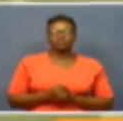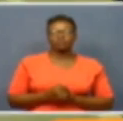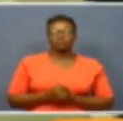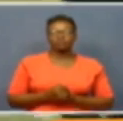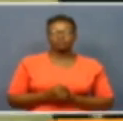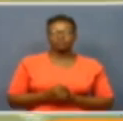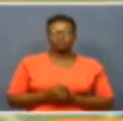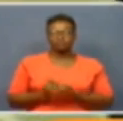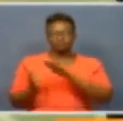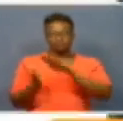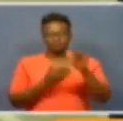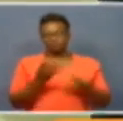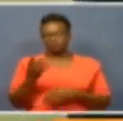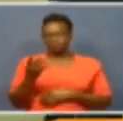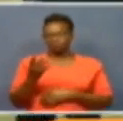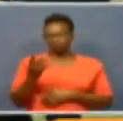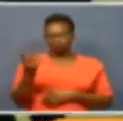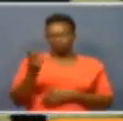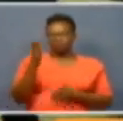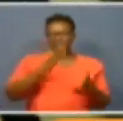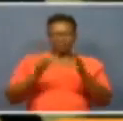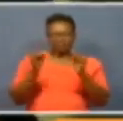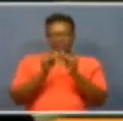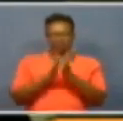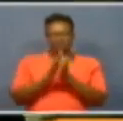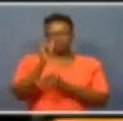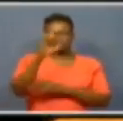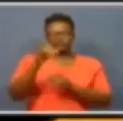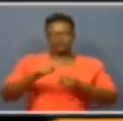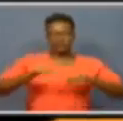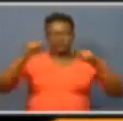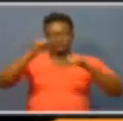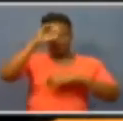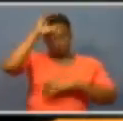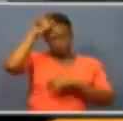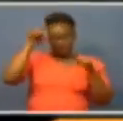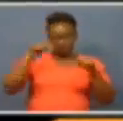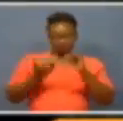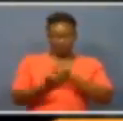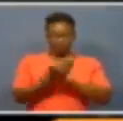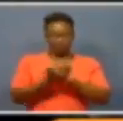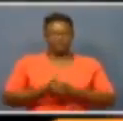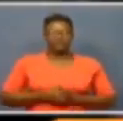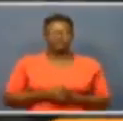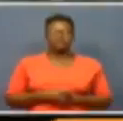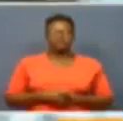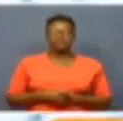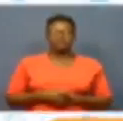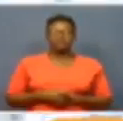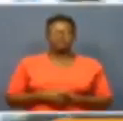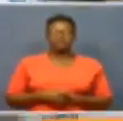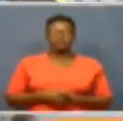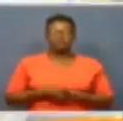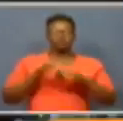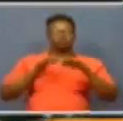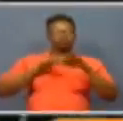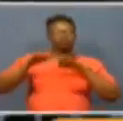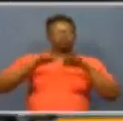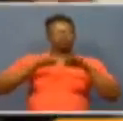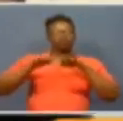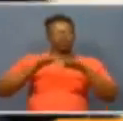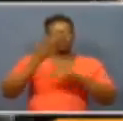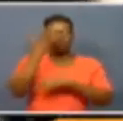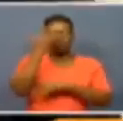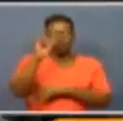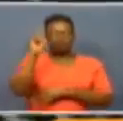They had planned a meeting with IEBC Chair Wafula Chebukati this morning to explain their U-turn and why